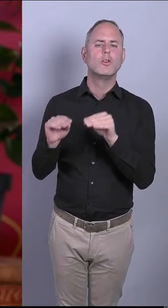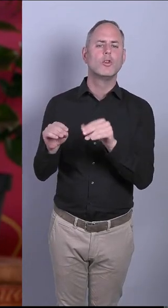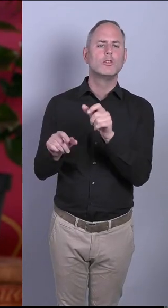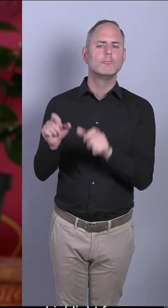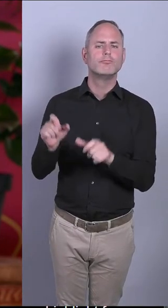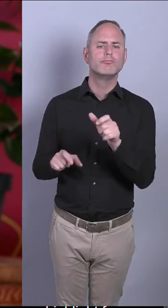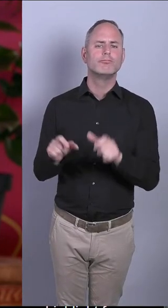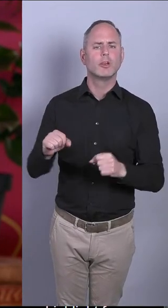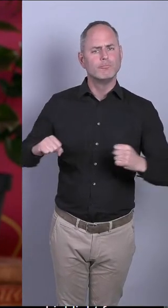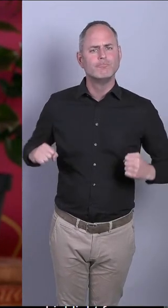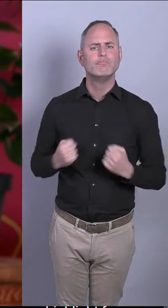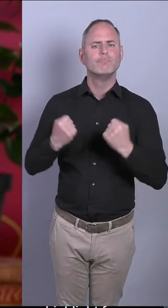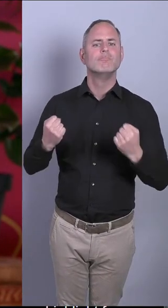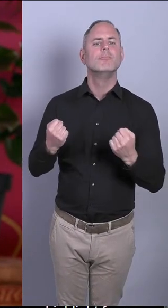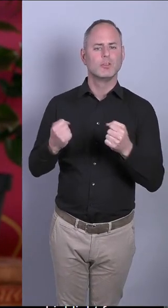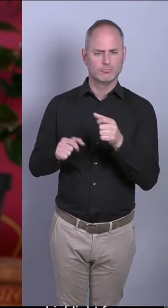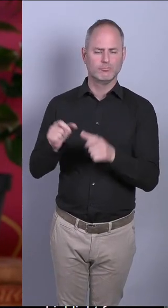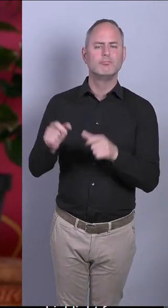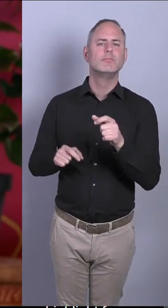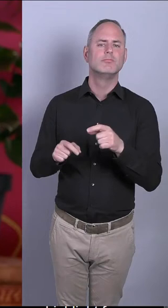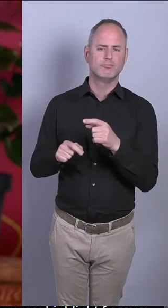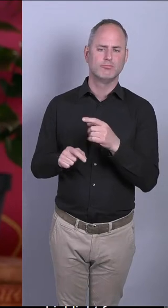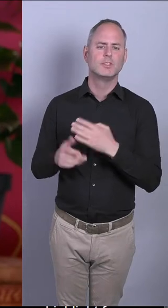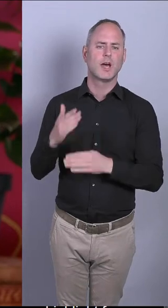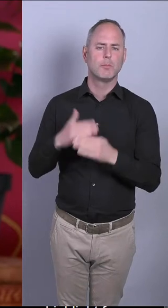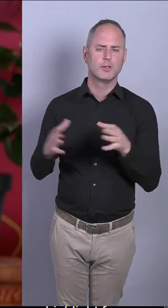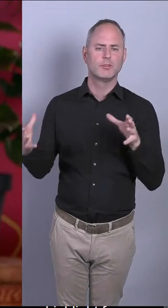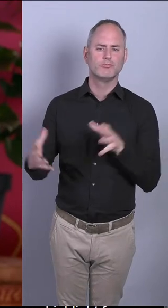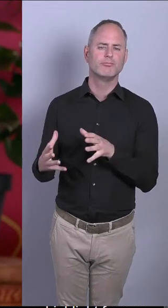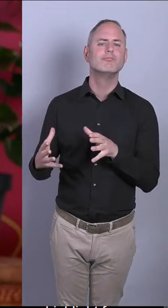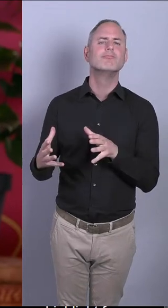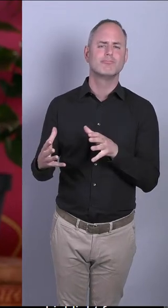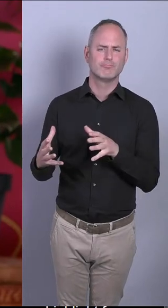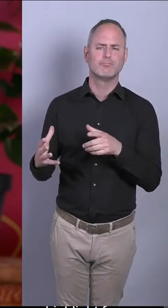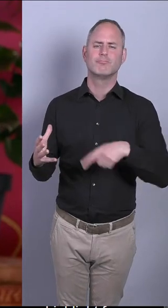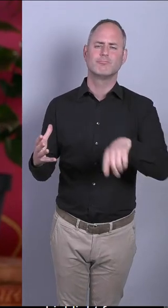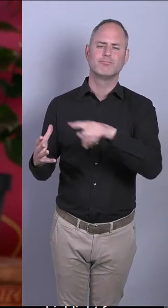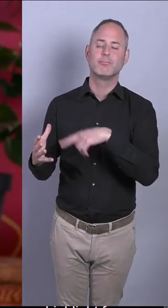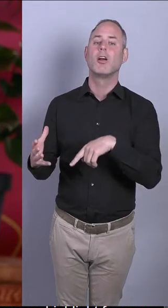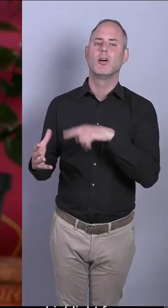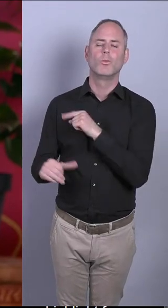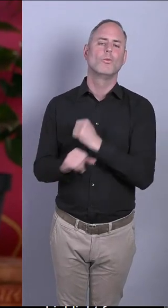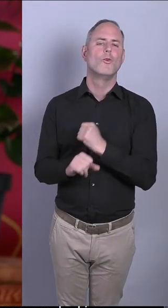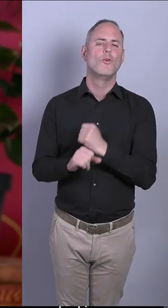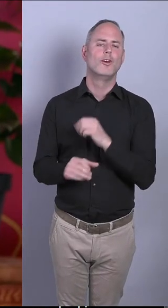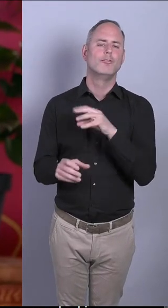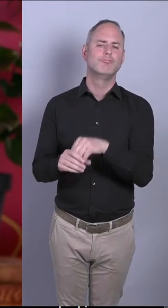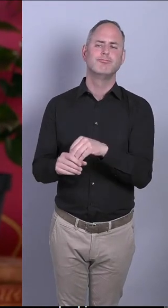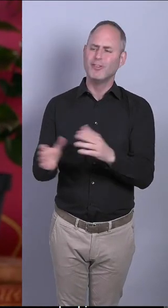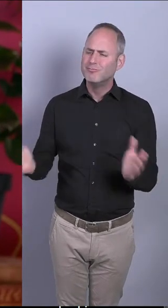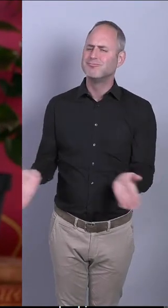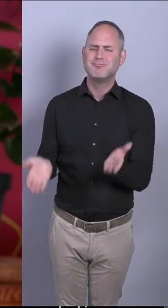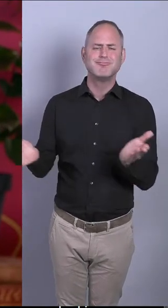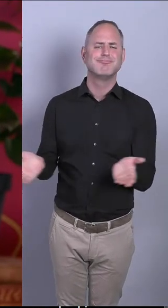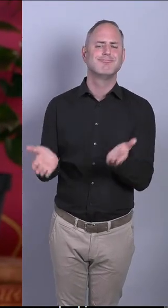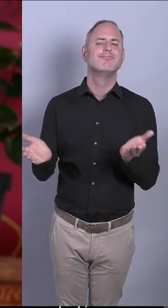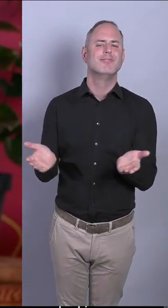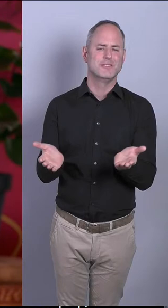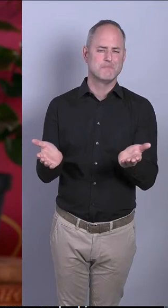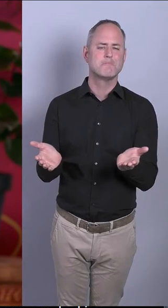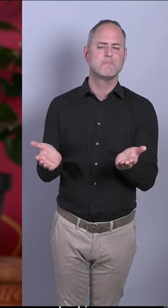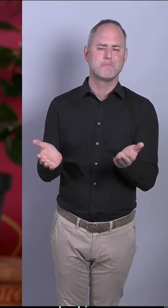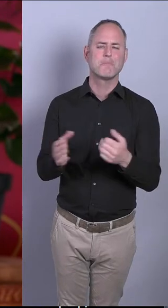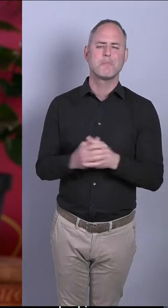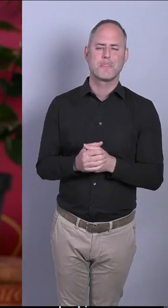music education and workshops for people with disabilities. And he started music workshops projects there. So this